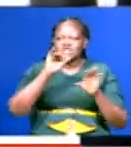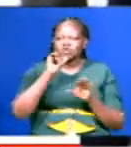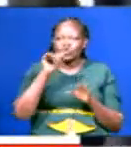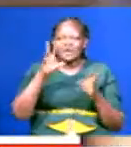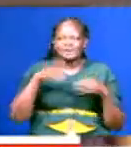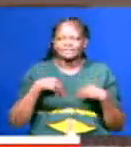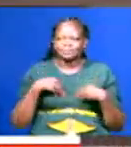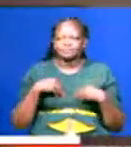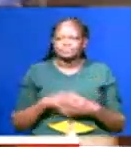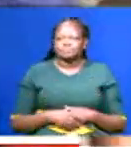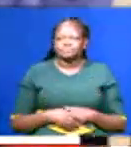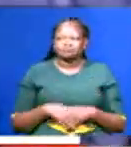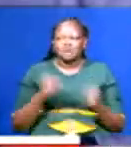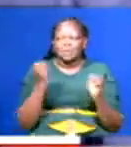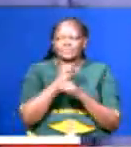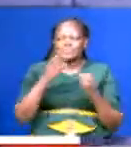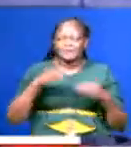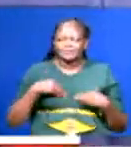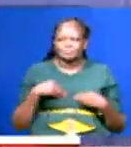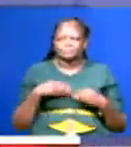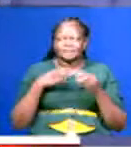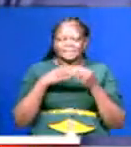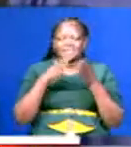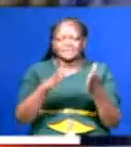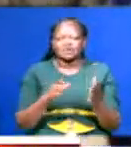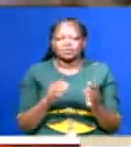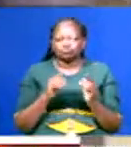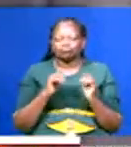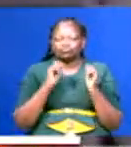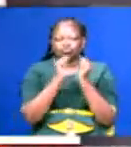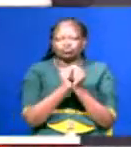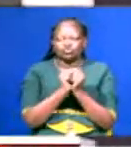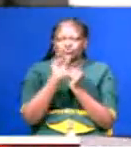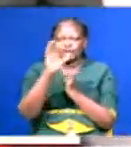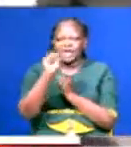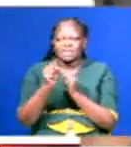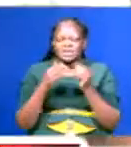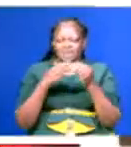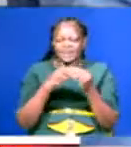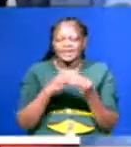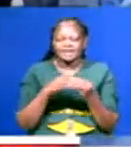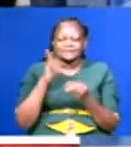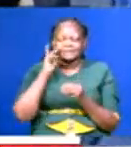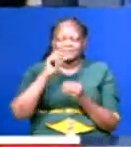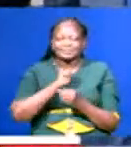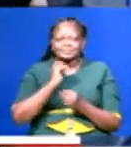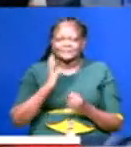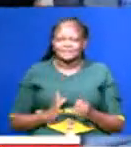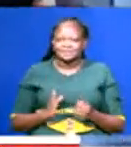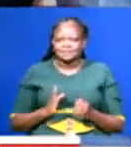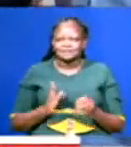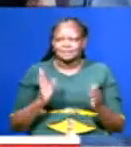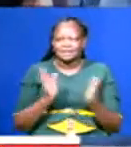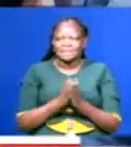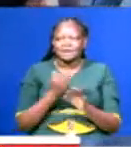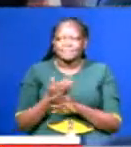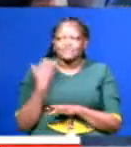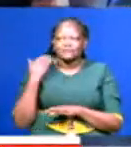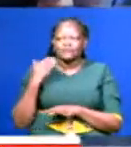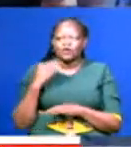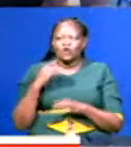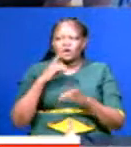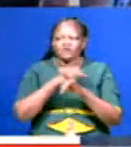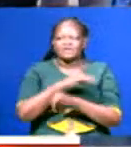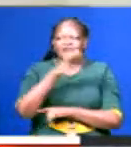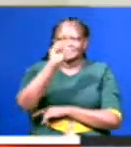acceptable at all. The leaders accompanied the former CS, led by Kisii Senator Richard Onyunka and former Defense Cabinet Secretary